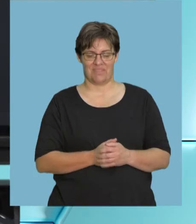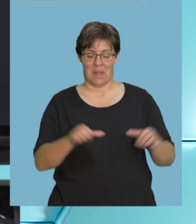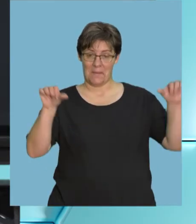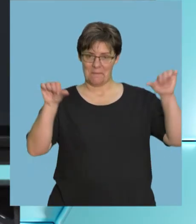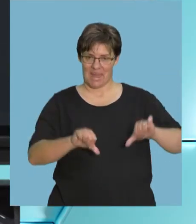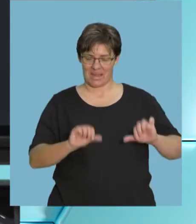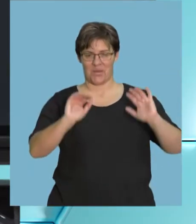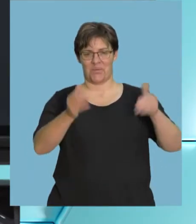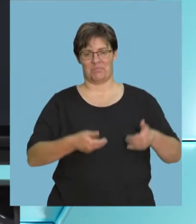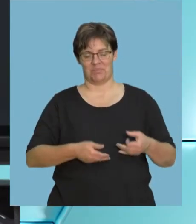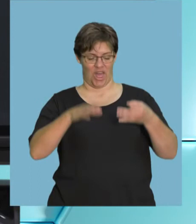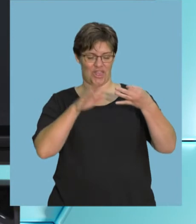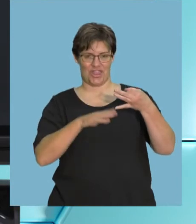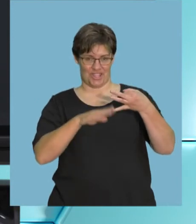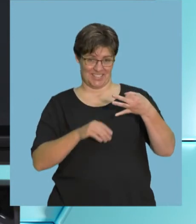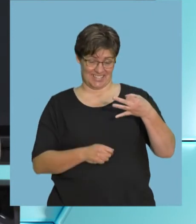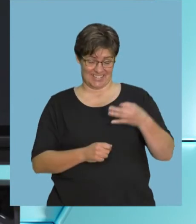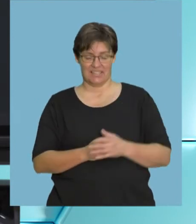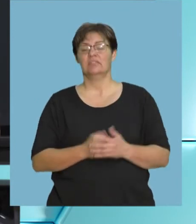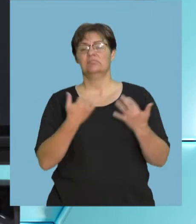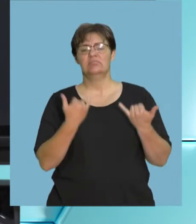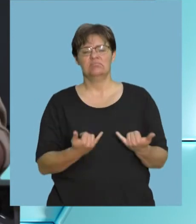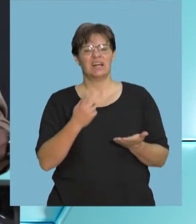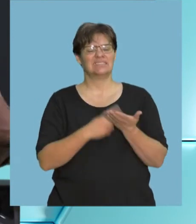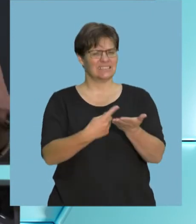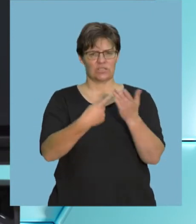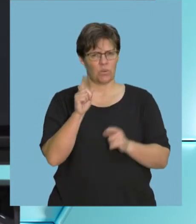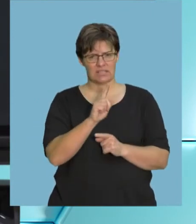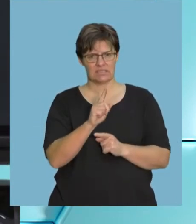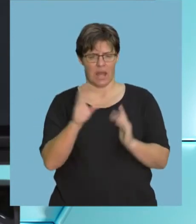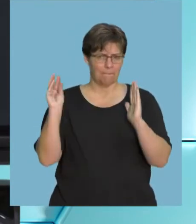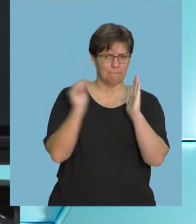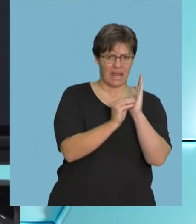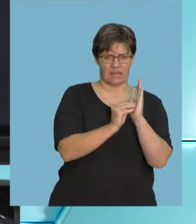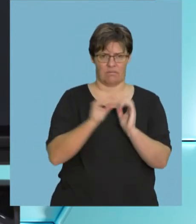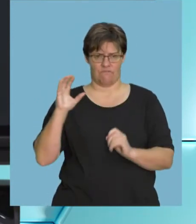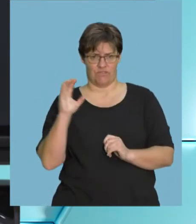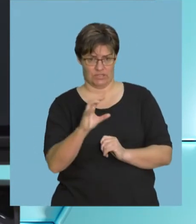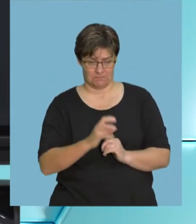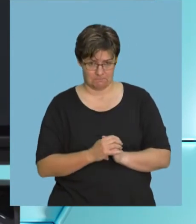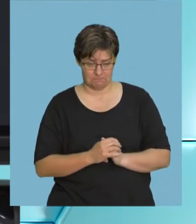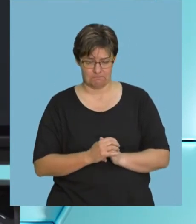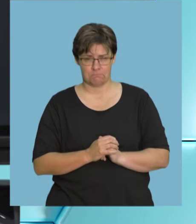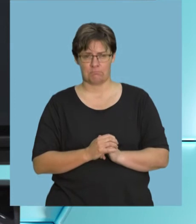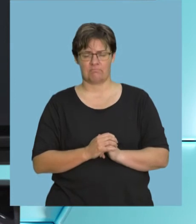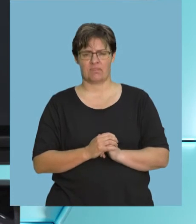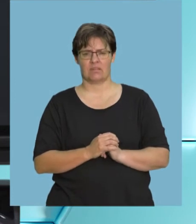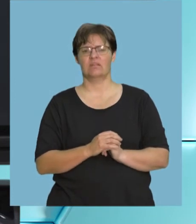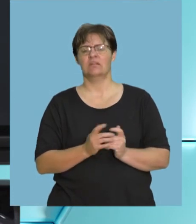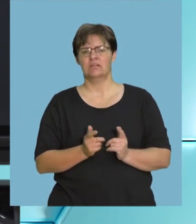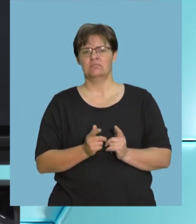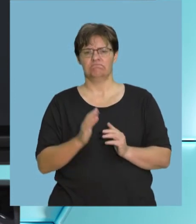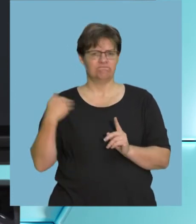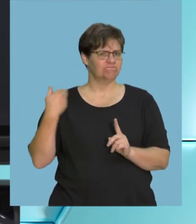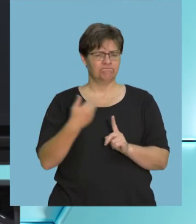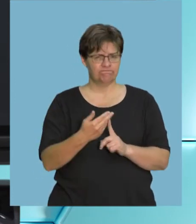Welcome back to our third and final segment. We're still discussing, magnetic forces. One of the things that we've